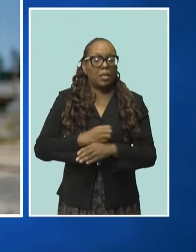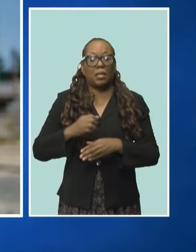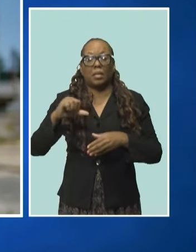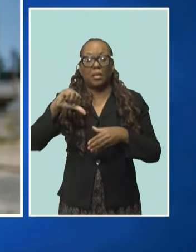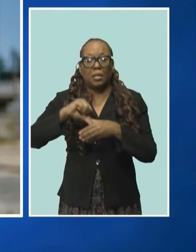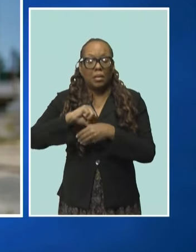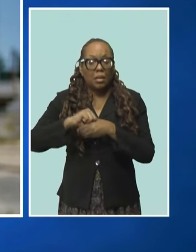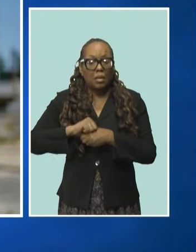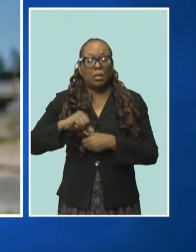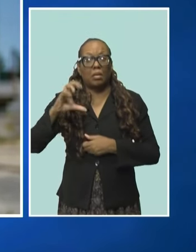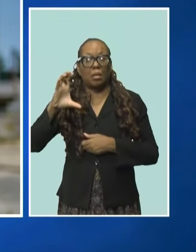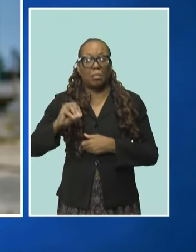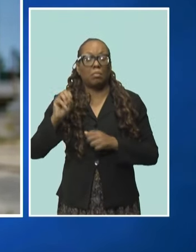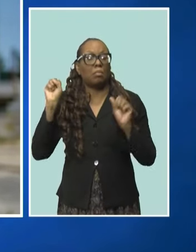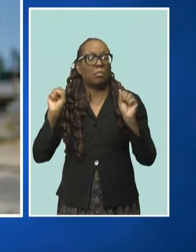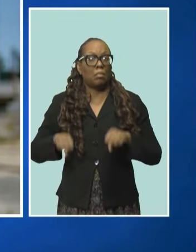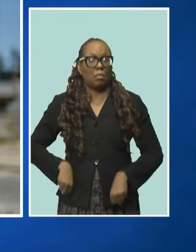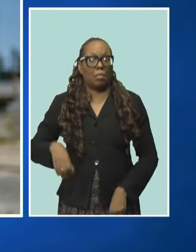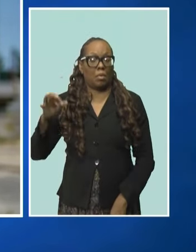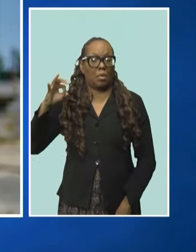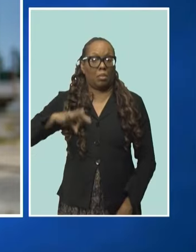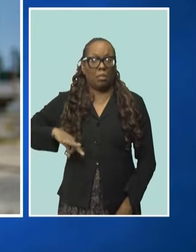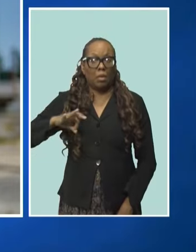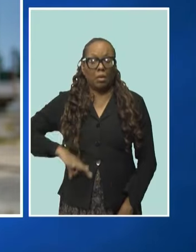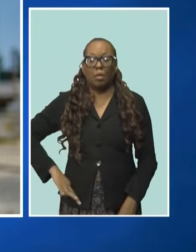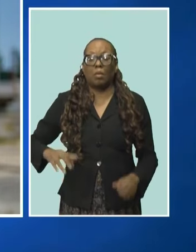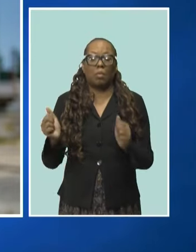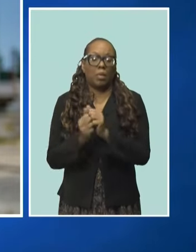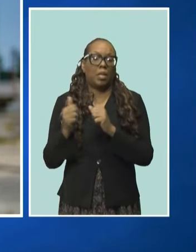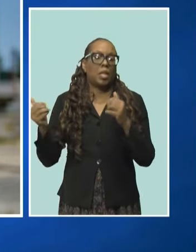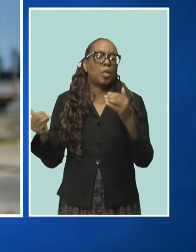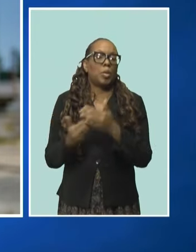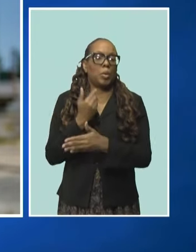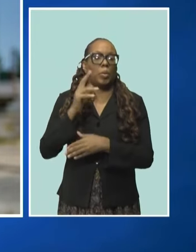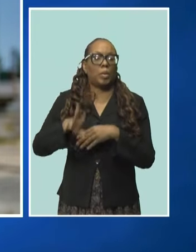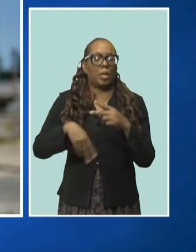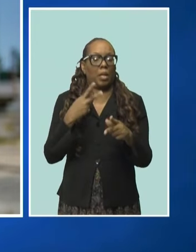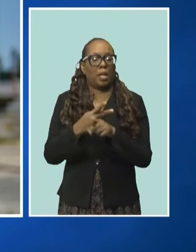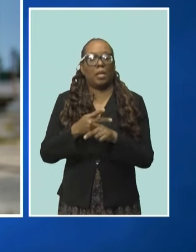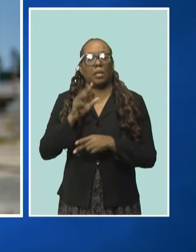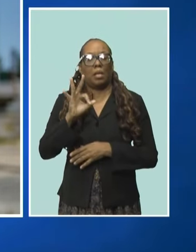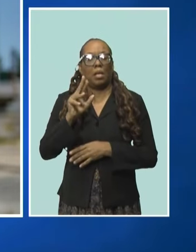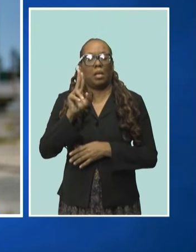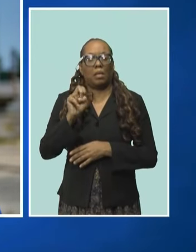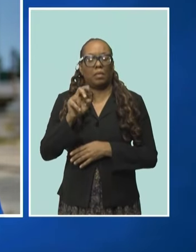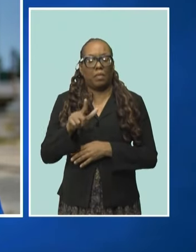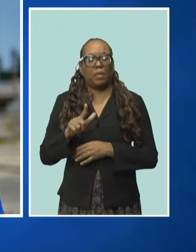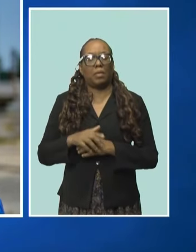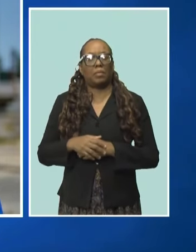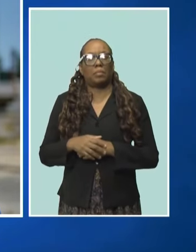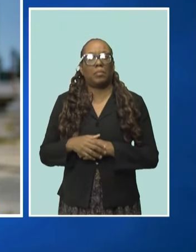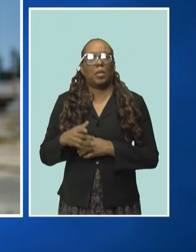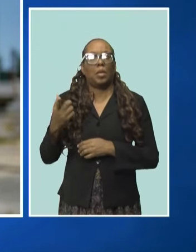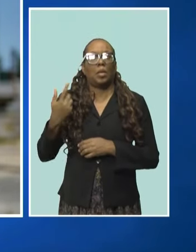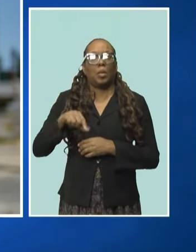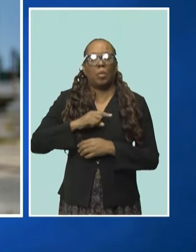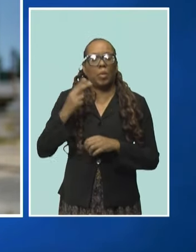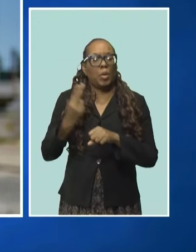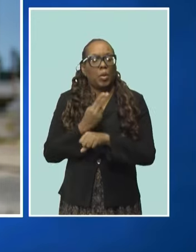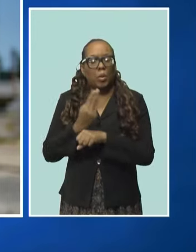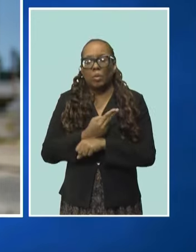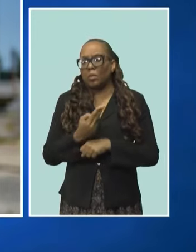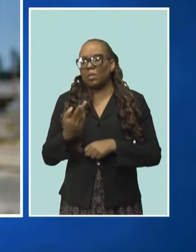can benefit from a new fuel and all the technology they've already gotten used to using, the pipelines, the